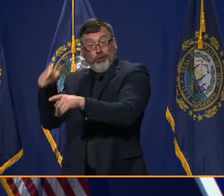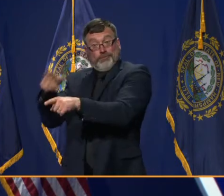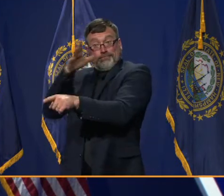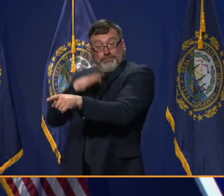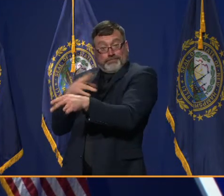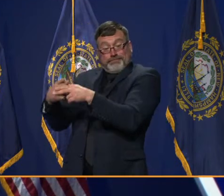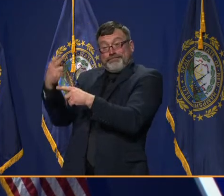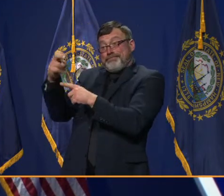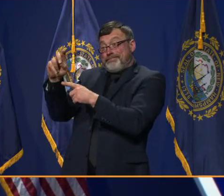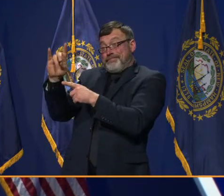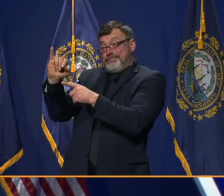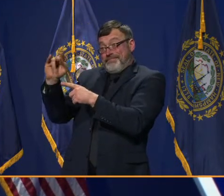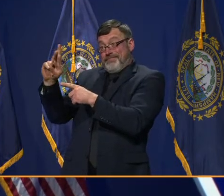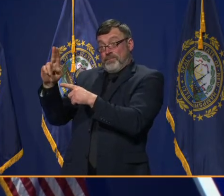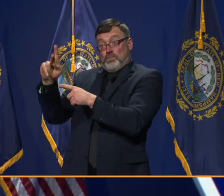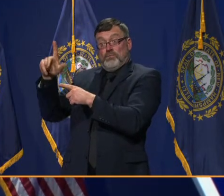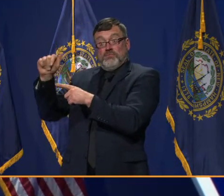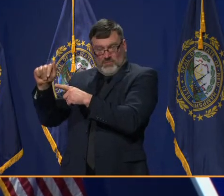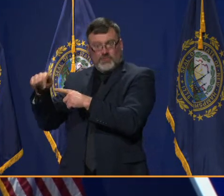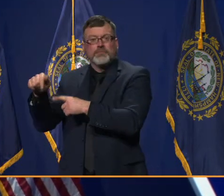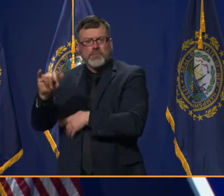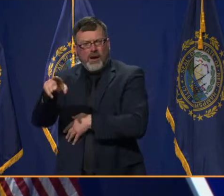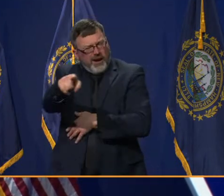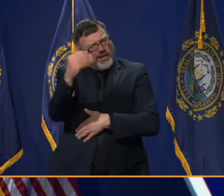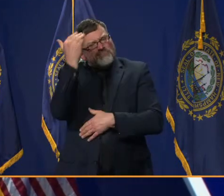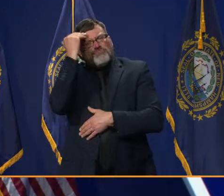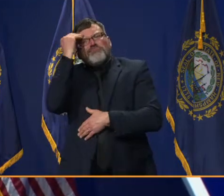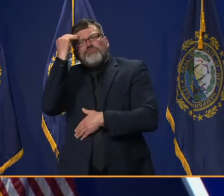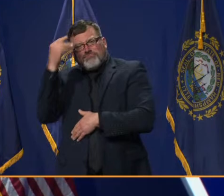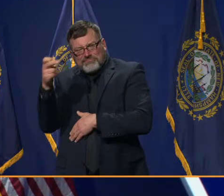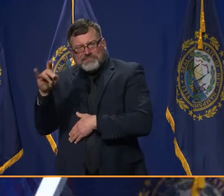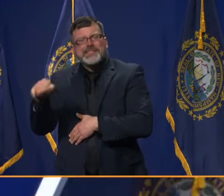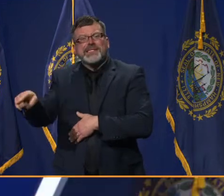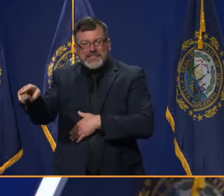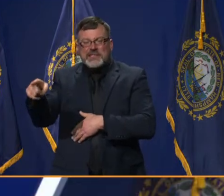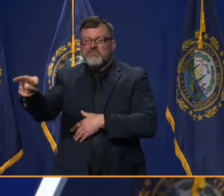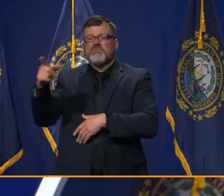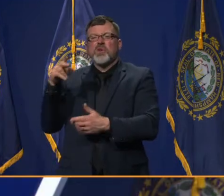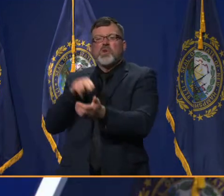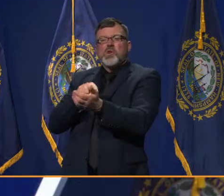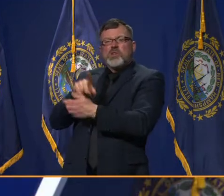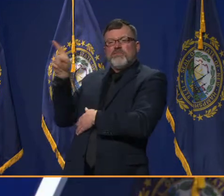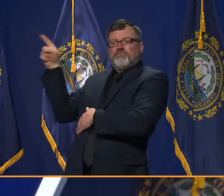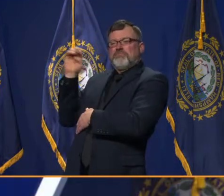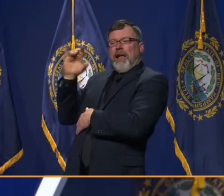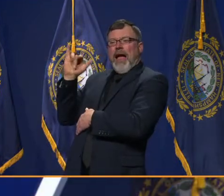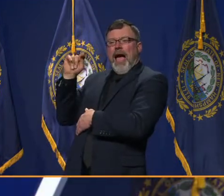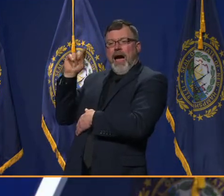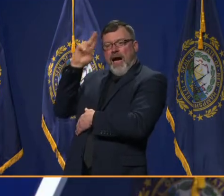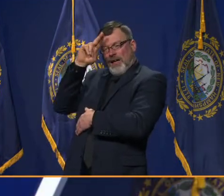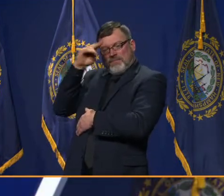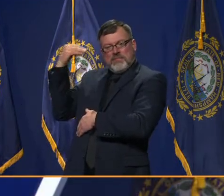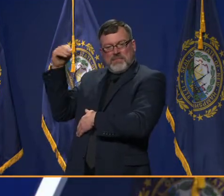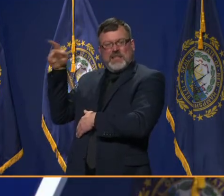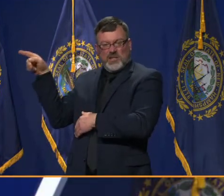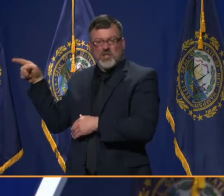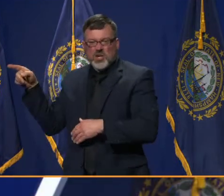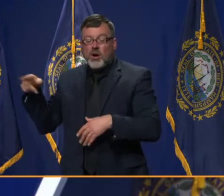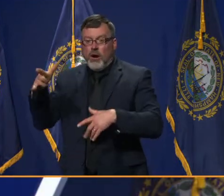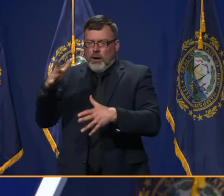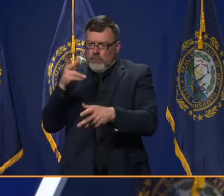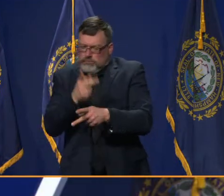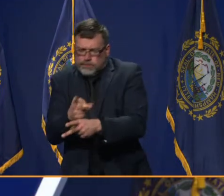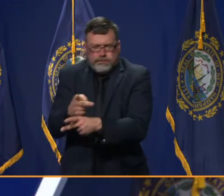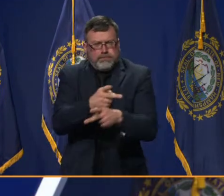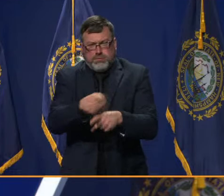Heidi. She's one of the lead nurses over at Elliott Hospital. And Heidi has really just been caring for some of the sickest patients